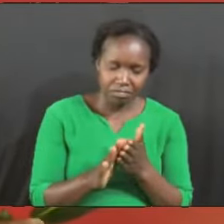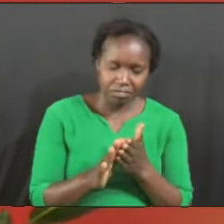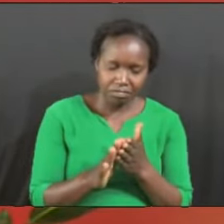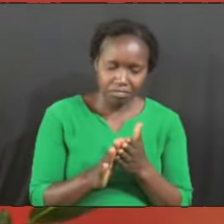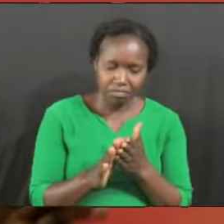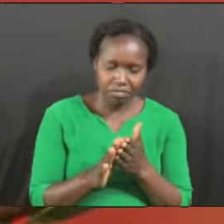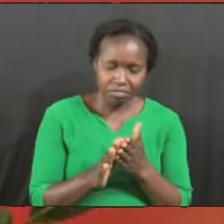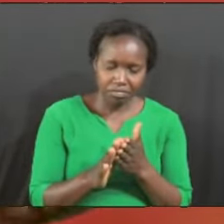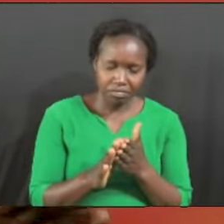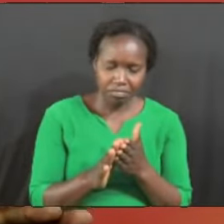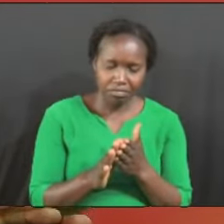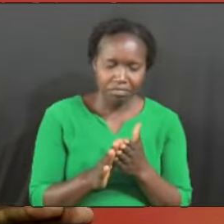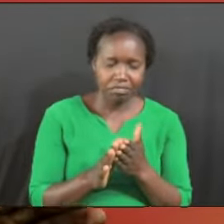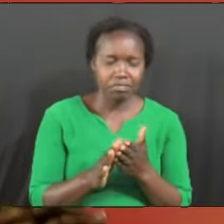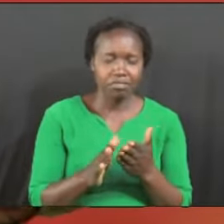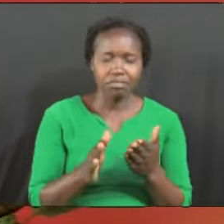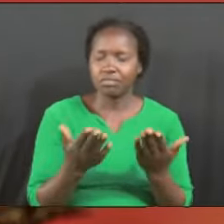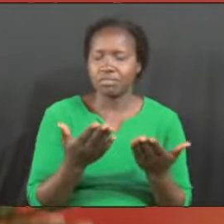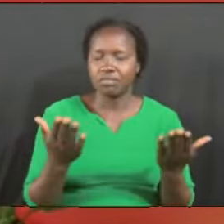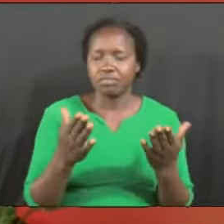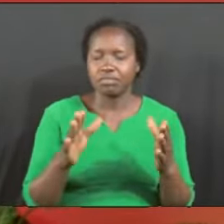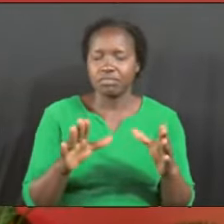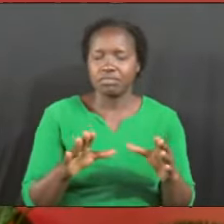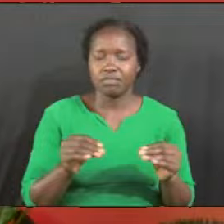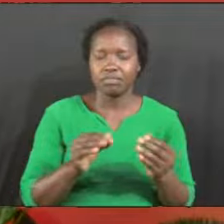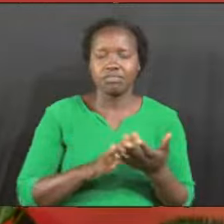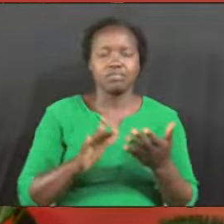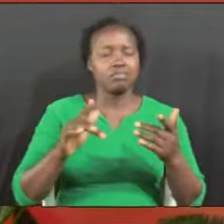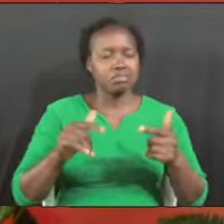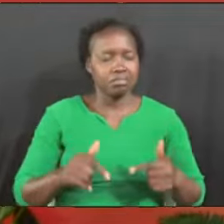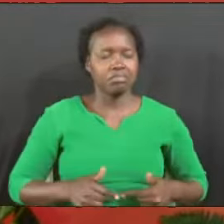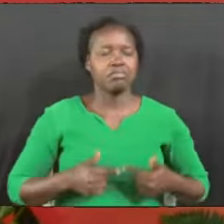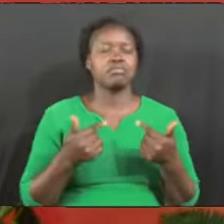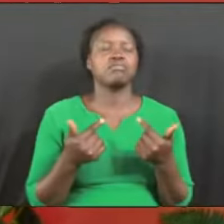where we have taken glory for ourselves,